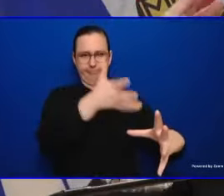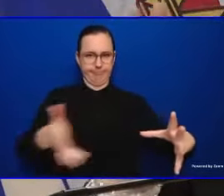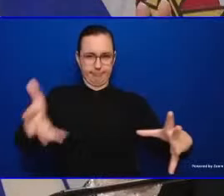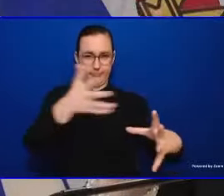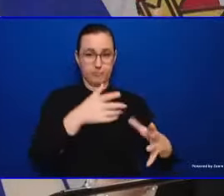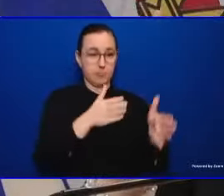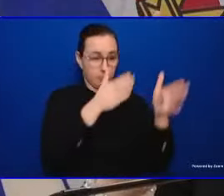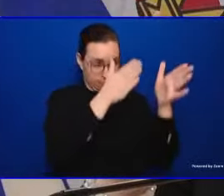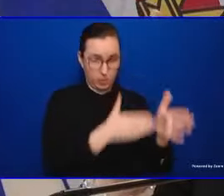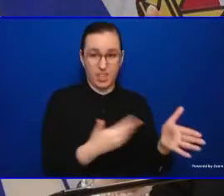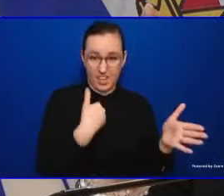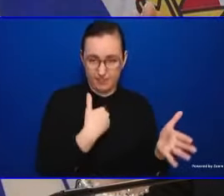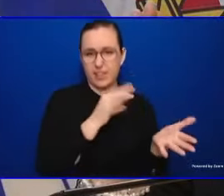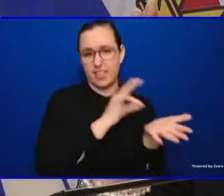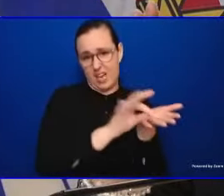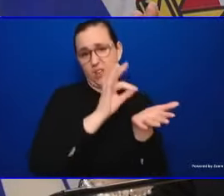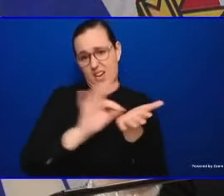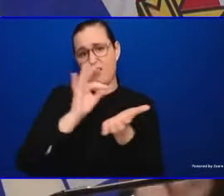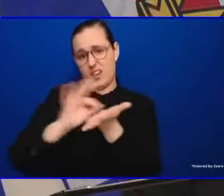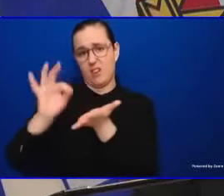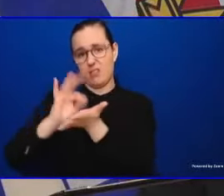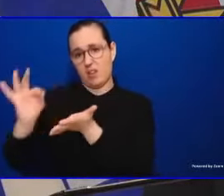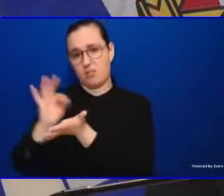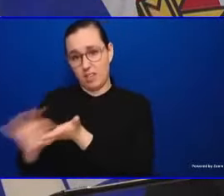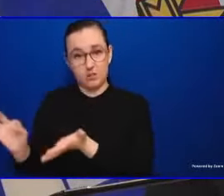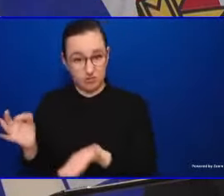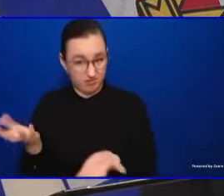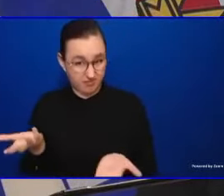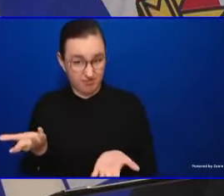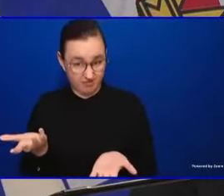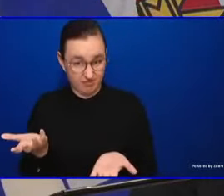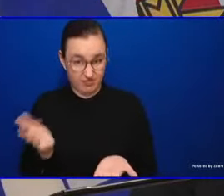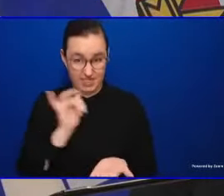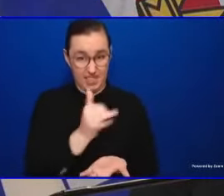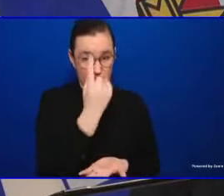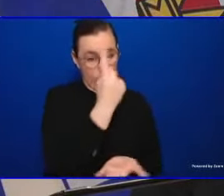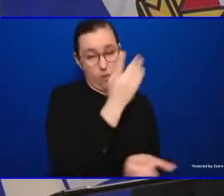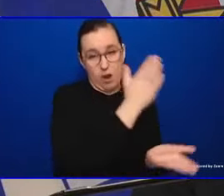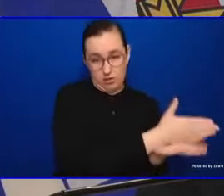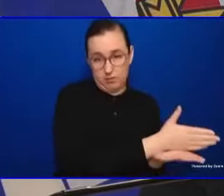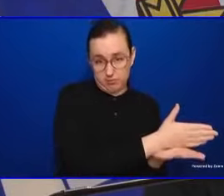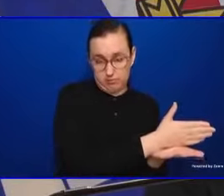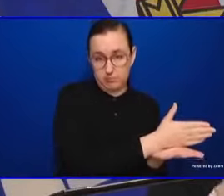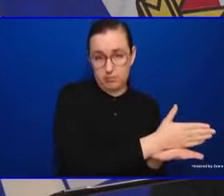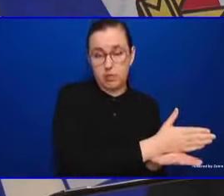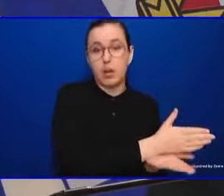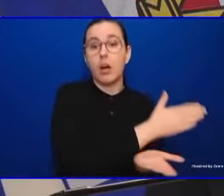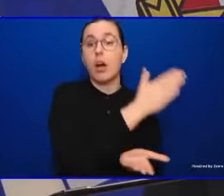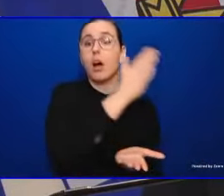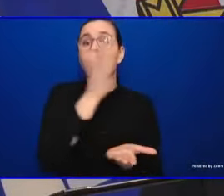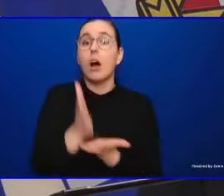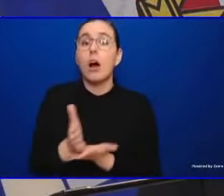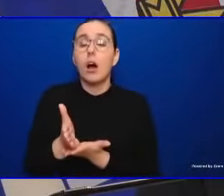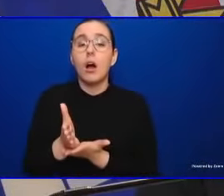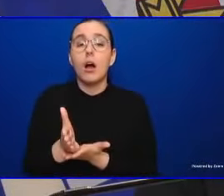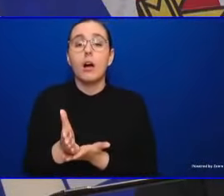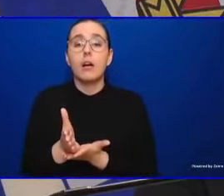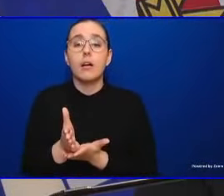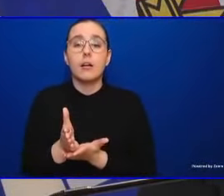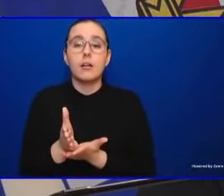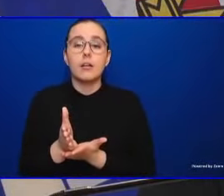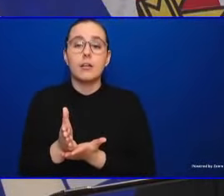information. So that's one of the measures that we get. Another one that takes even more information